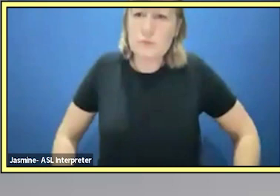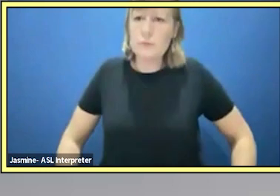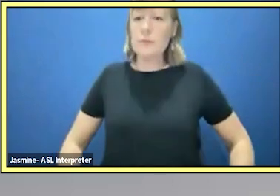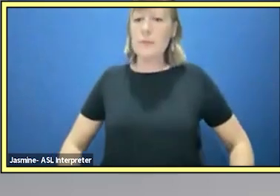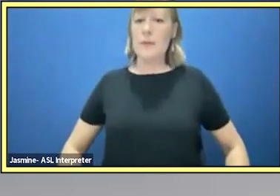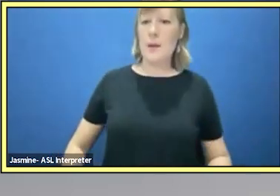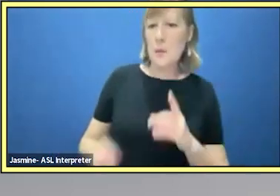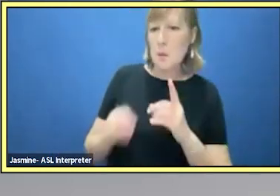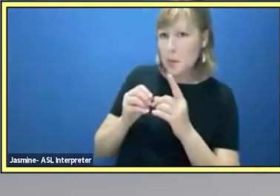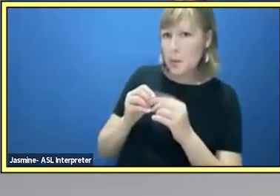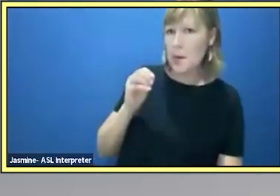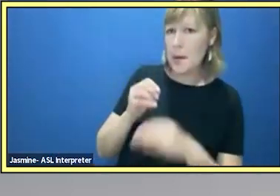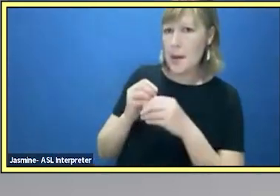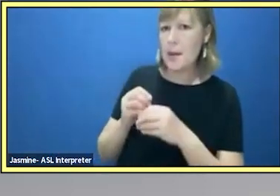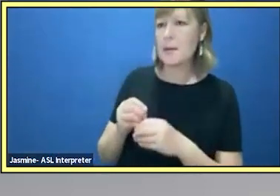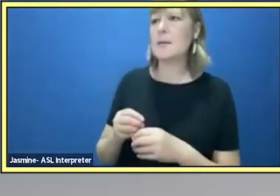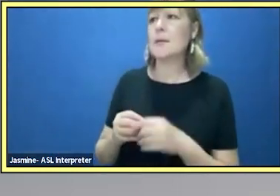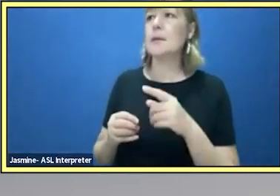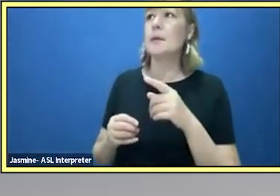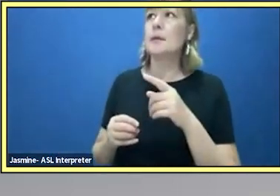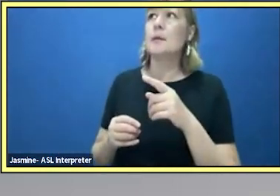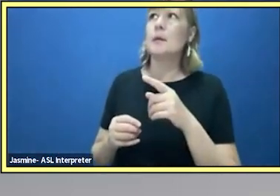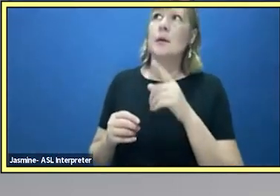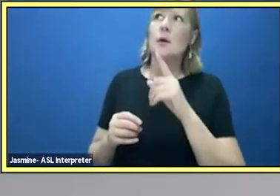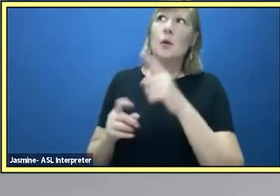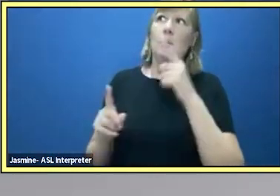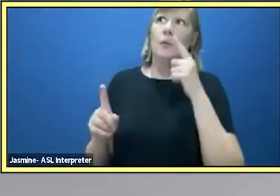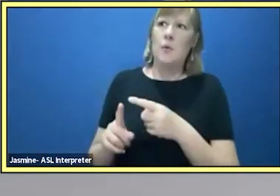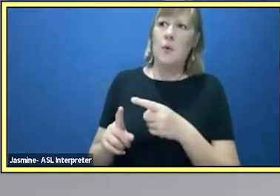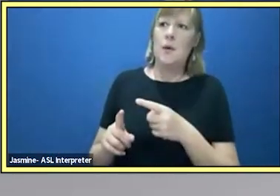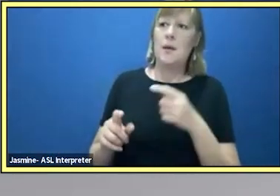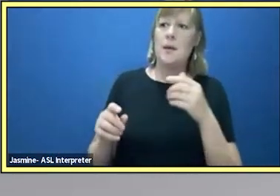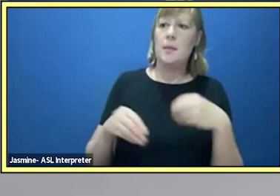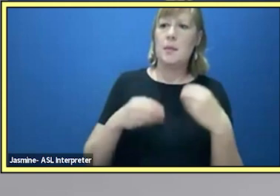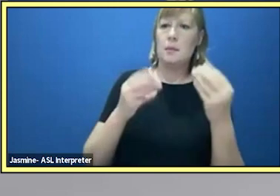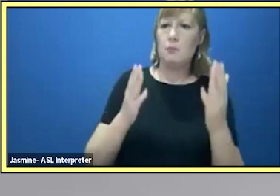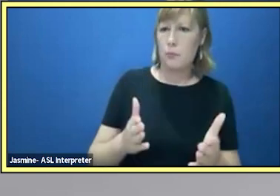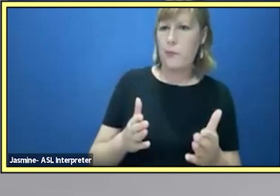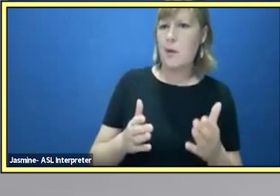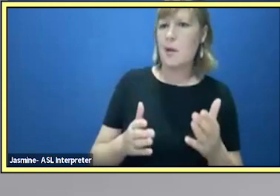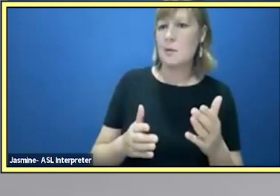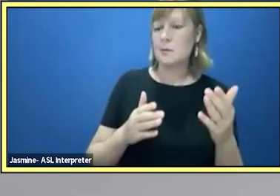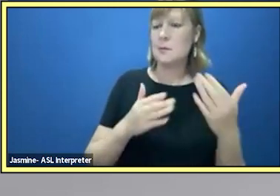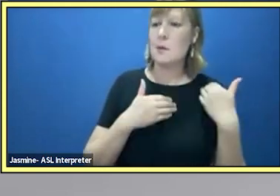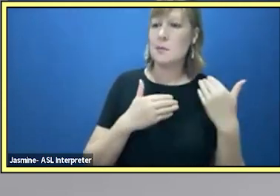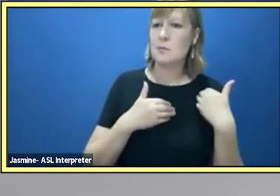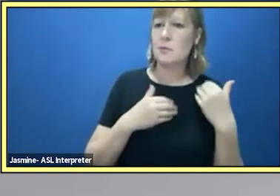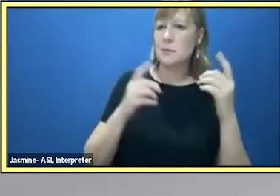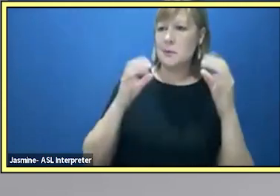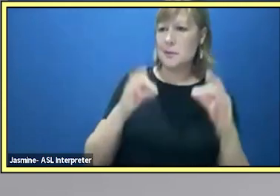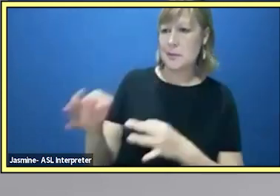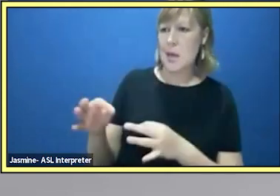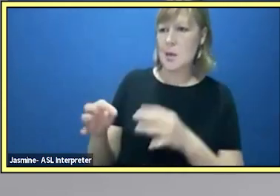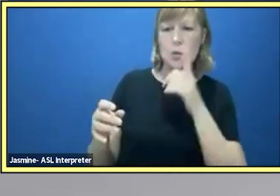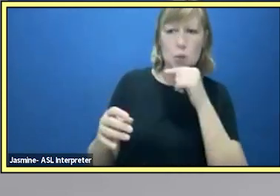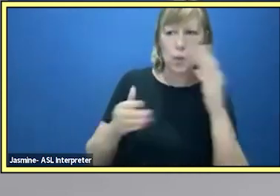point, the providers have to decide, who their staff is and how their organization runs. But I just want to say that there are a